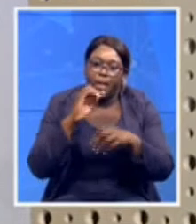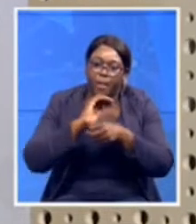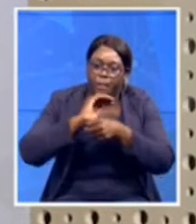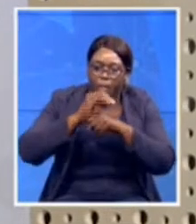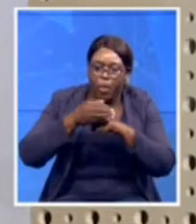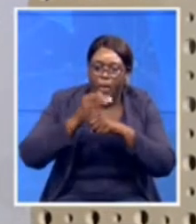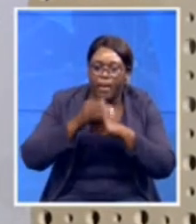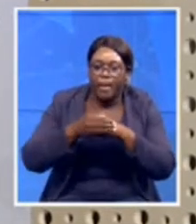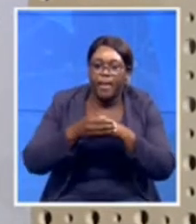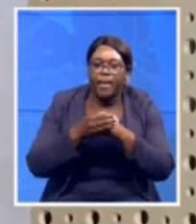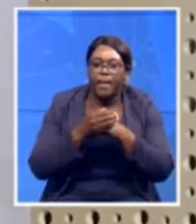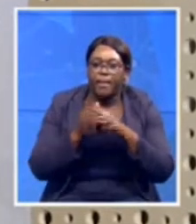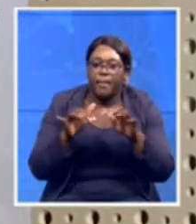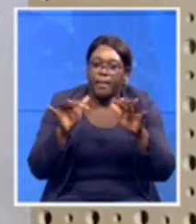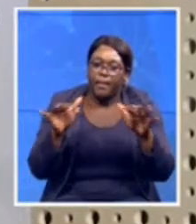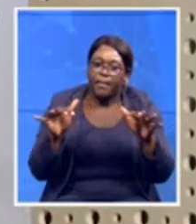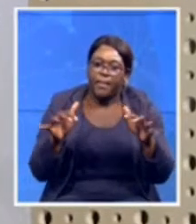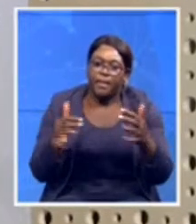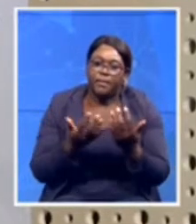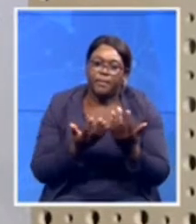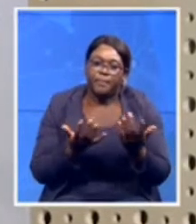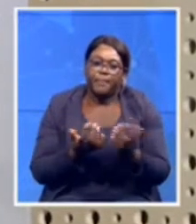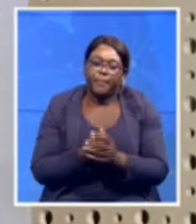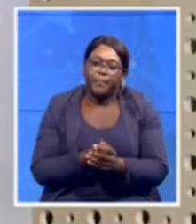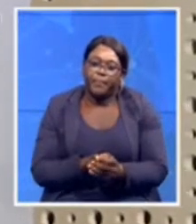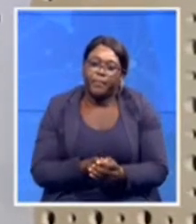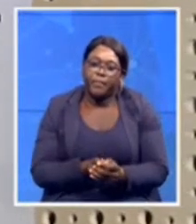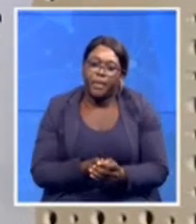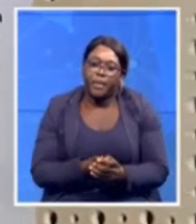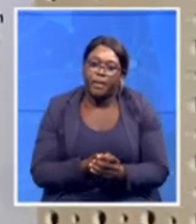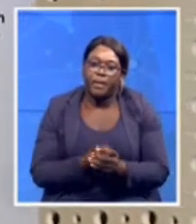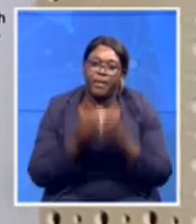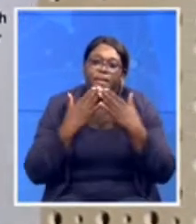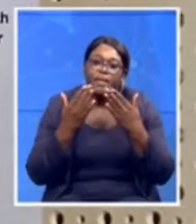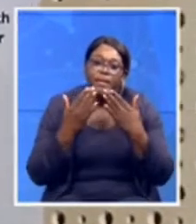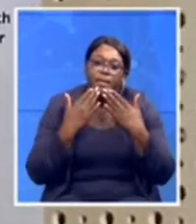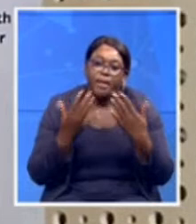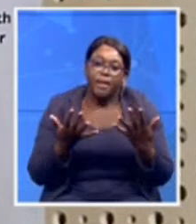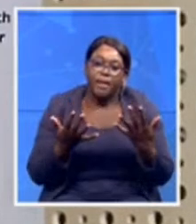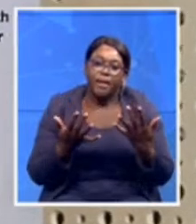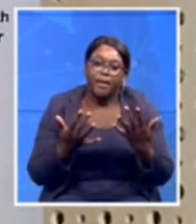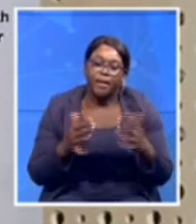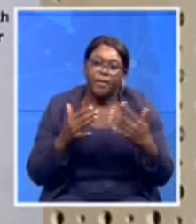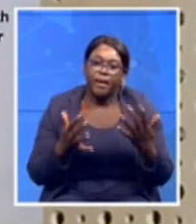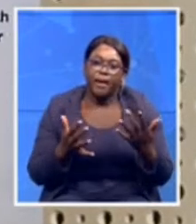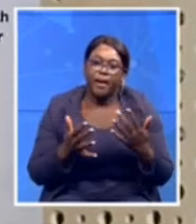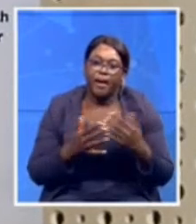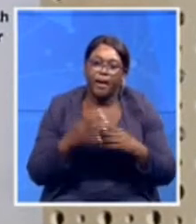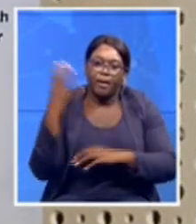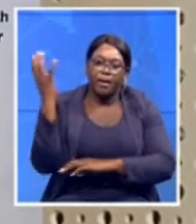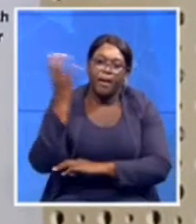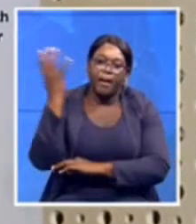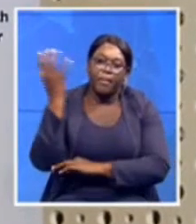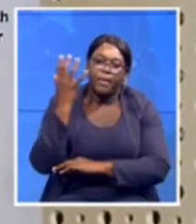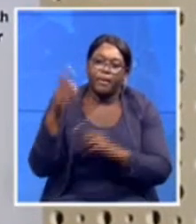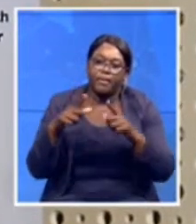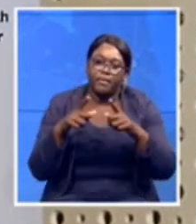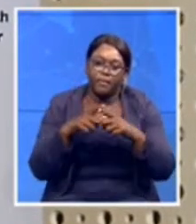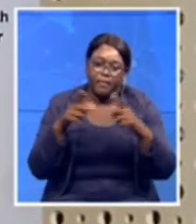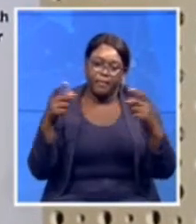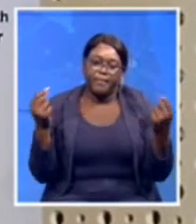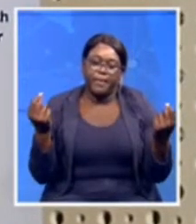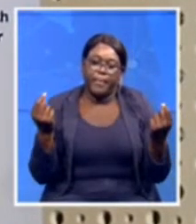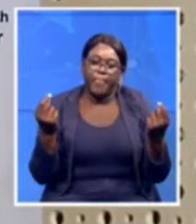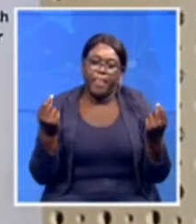much. We have come to the end of the presentation. It's now an opportunity for members of the media,